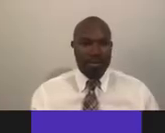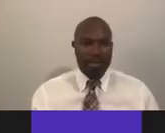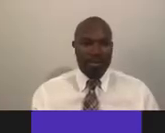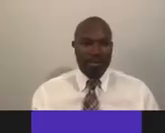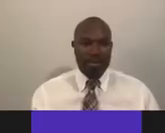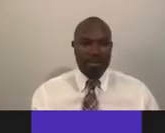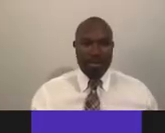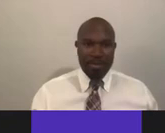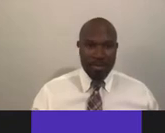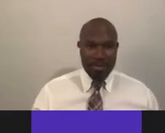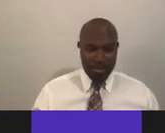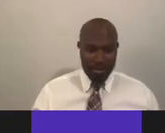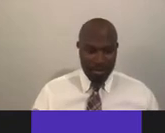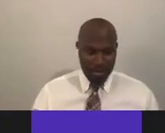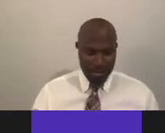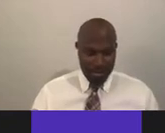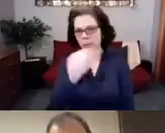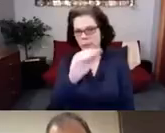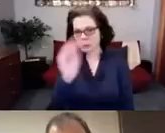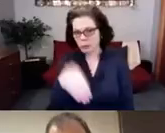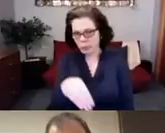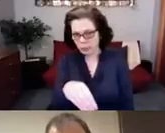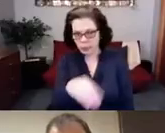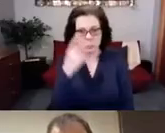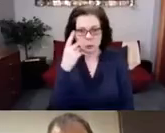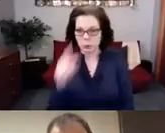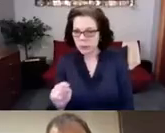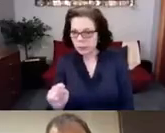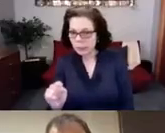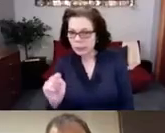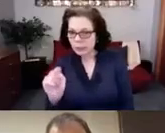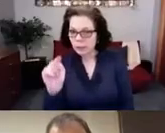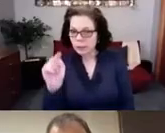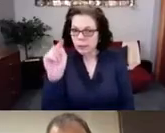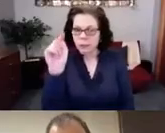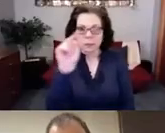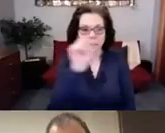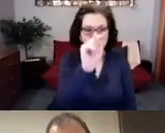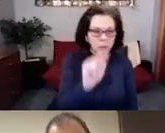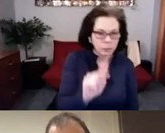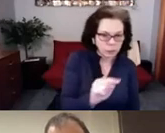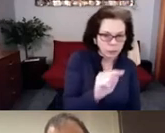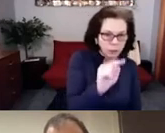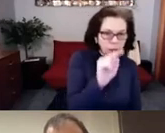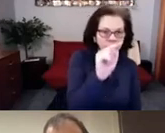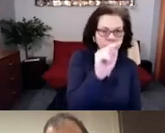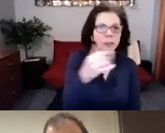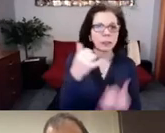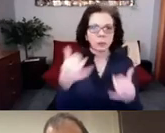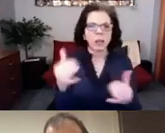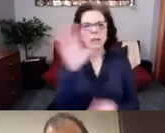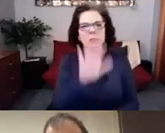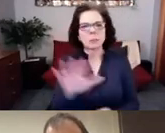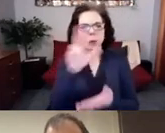10.15% positivity rate. And then you can see if you go up a few rows, we're on a 3-week